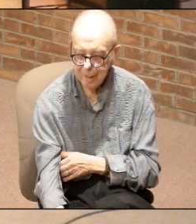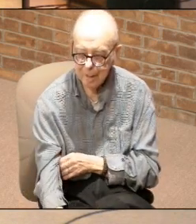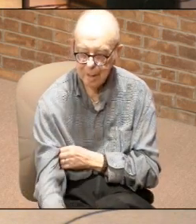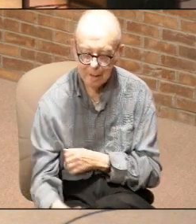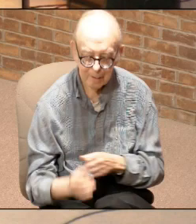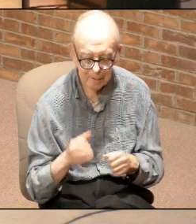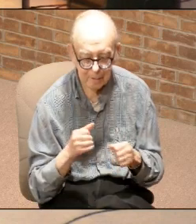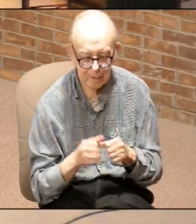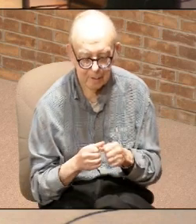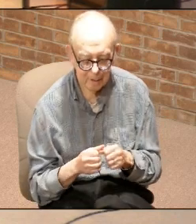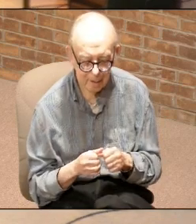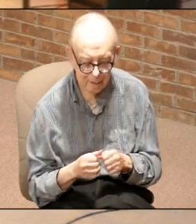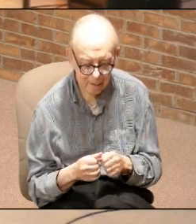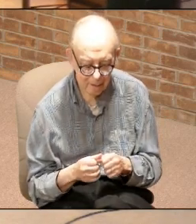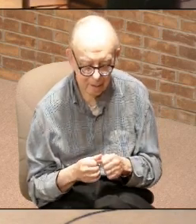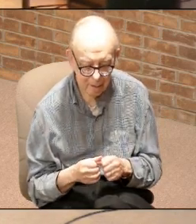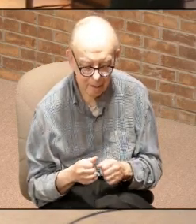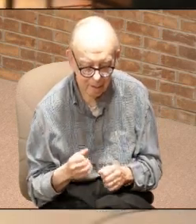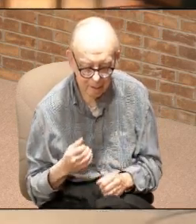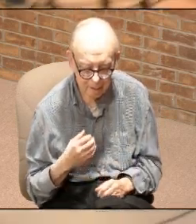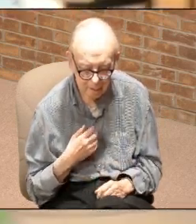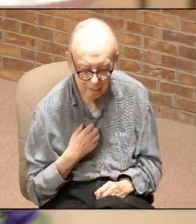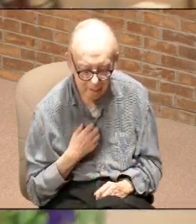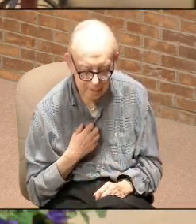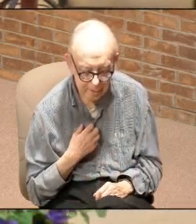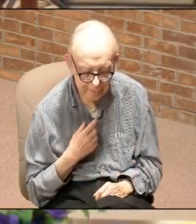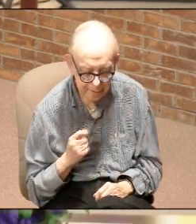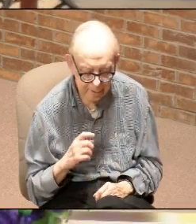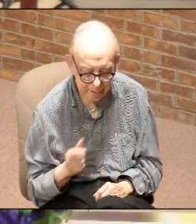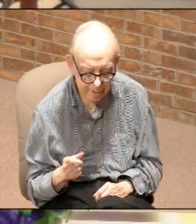remember how that now i i don't have a tail to wag